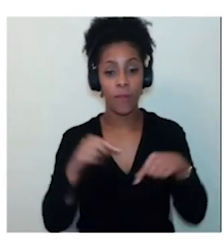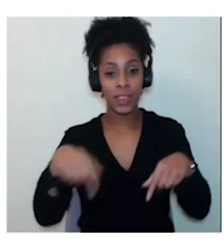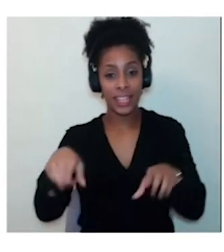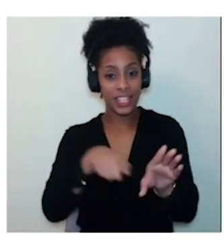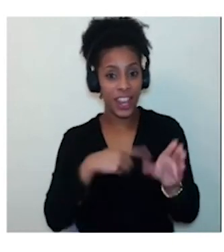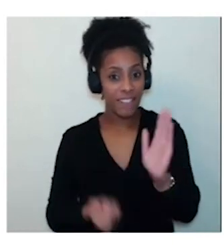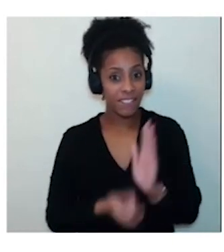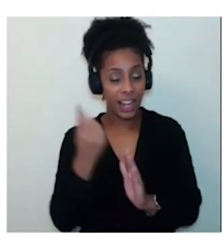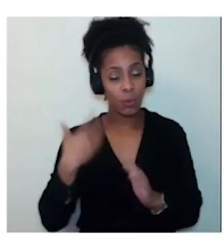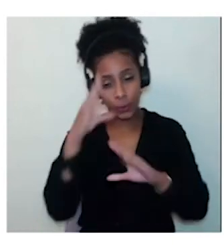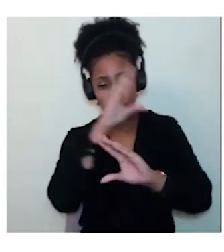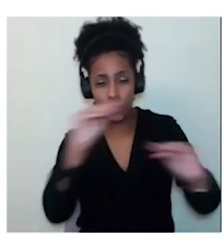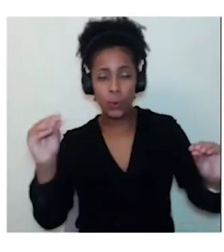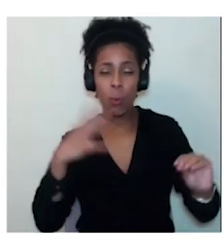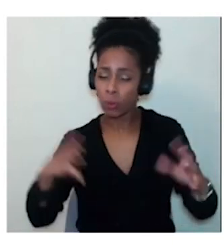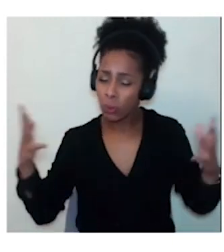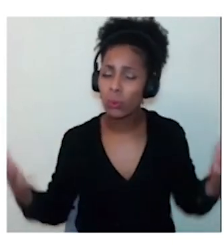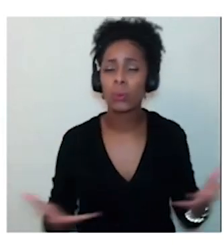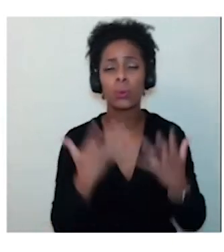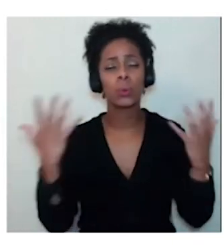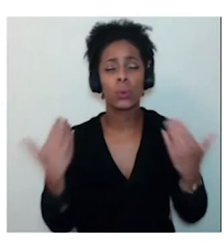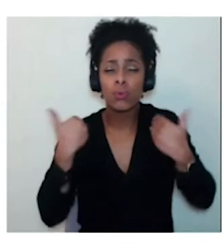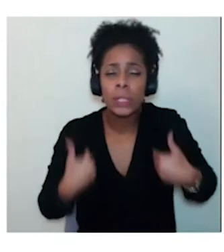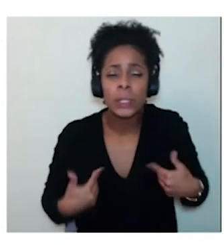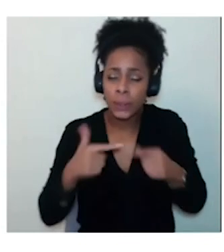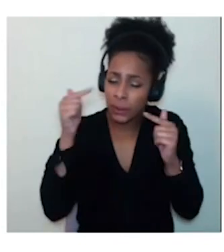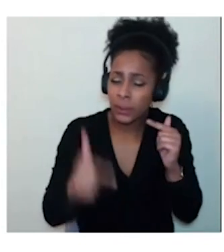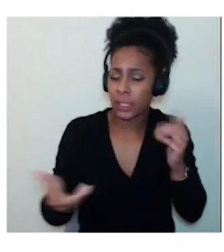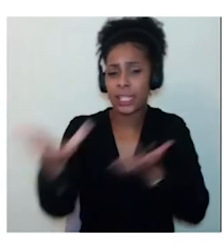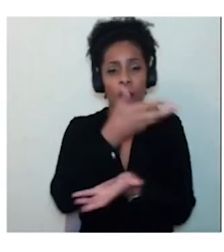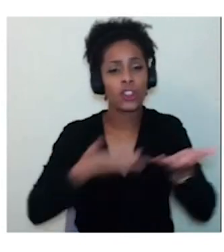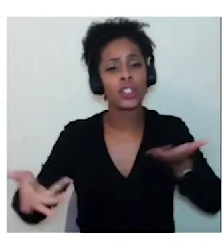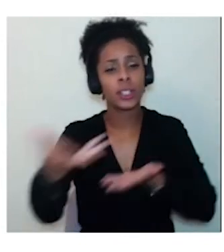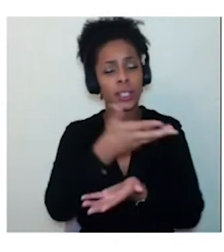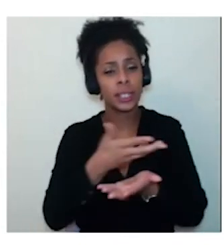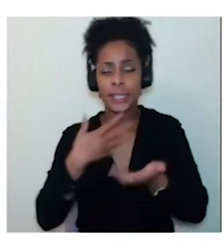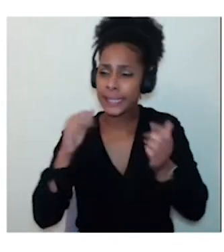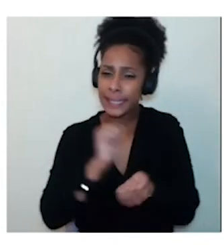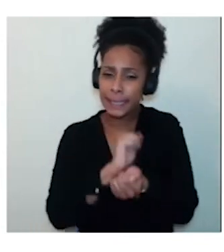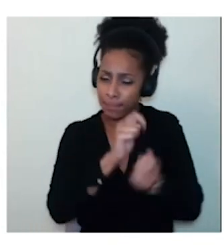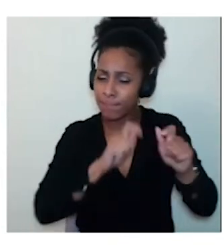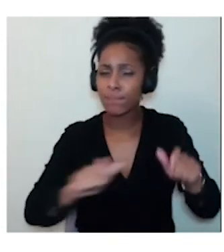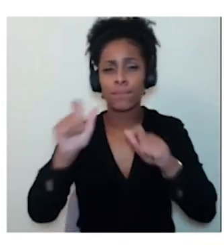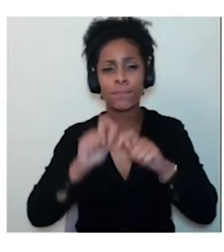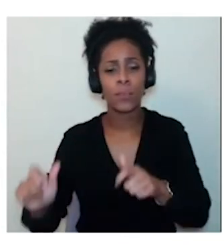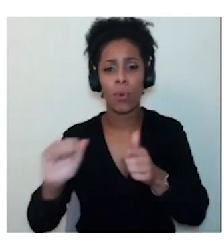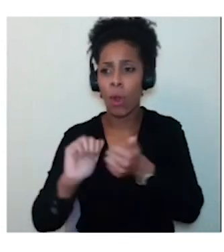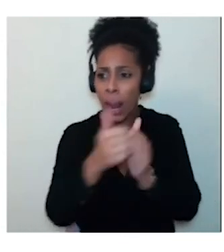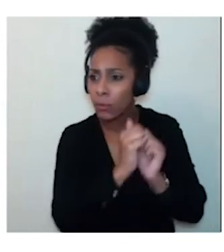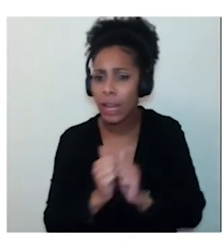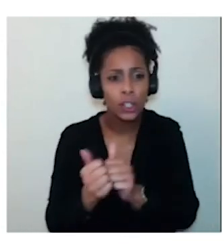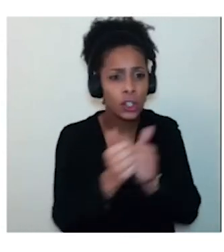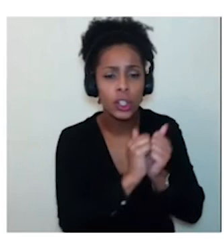in rich discussions and debate this year while keeping ongoing collaboration and to promote innovation as the